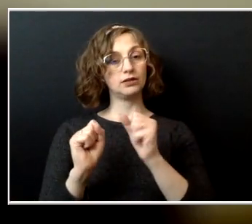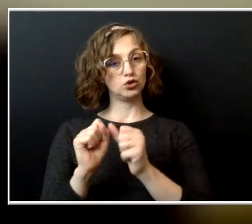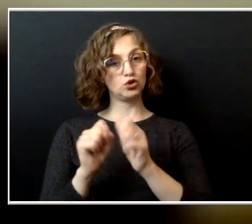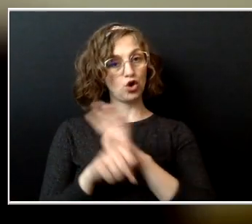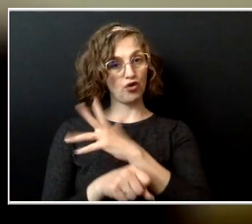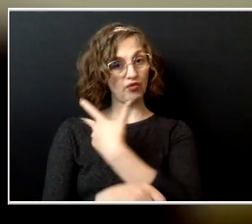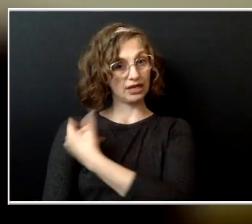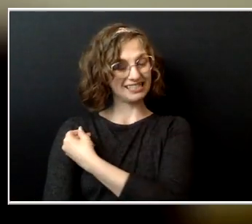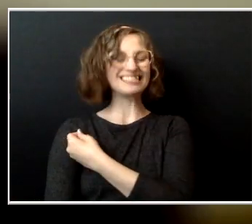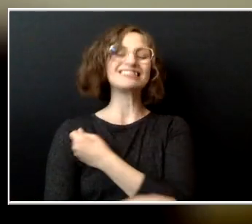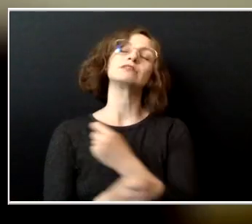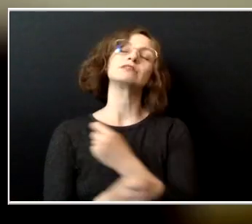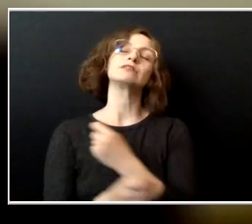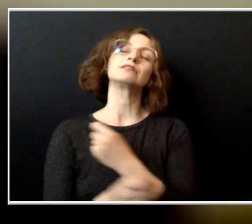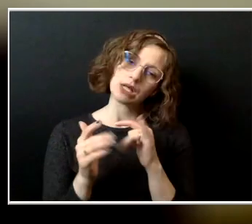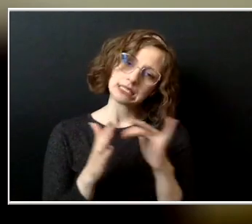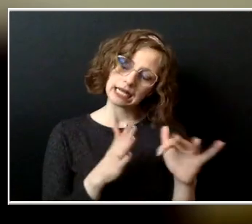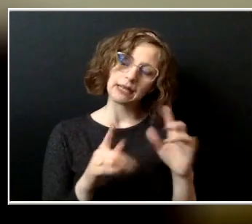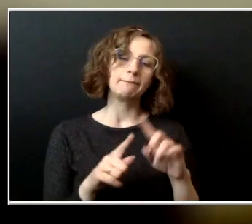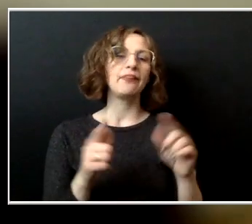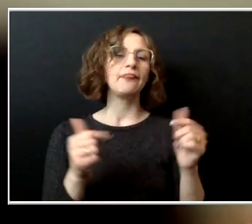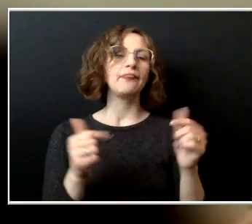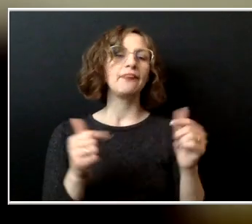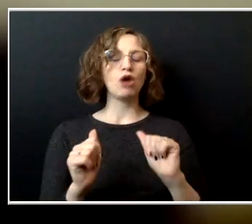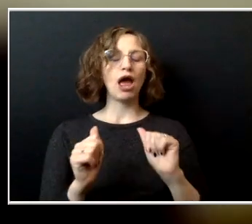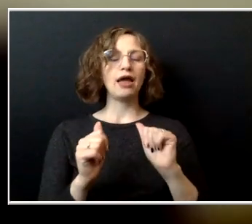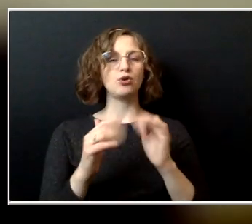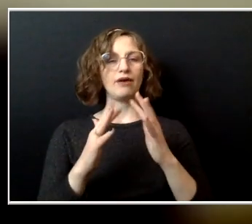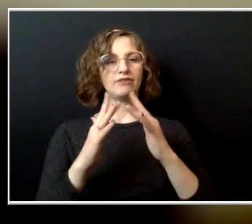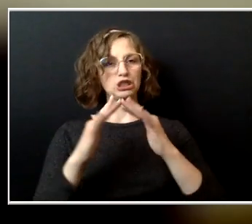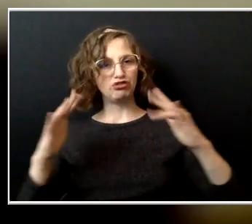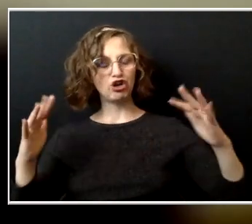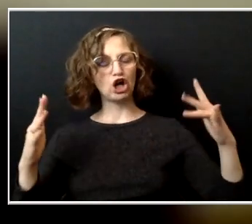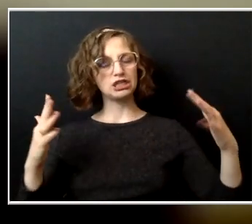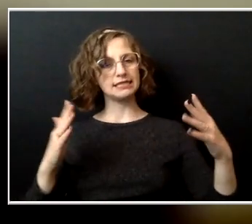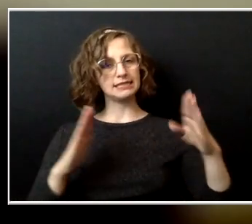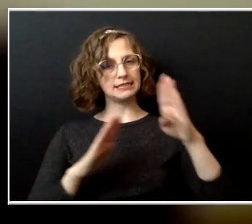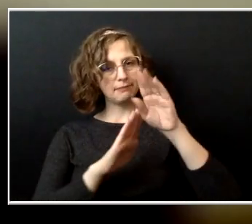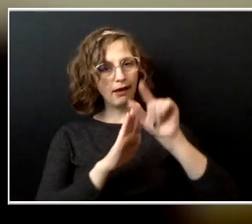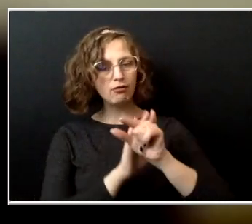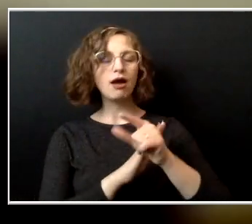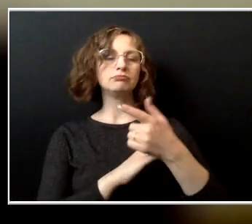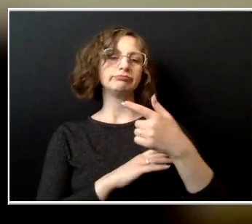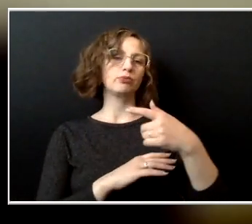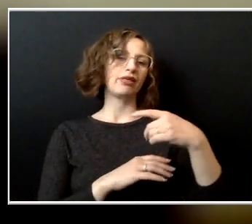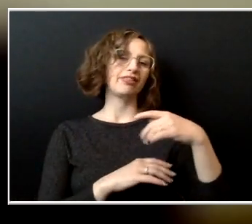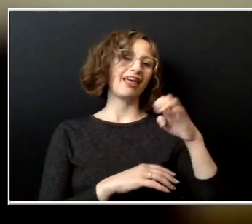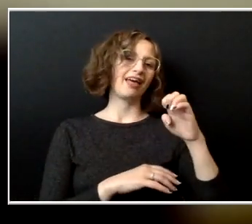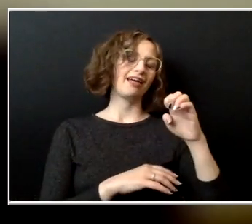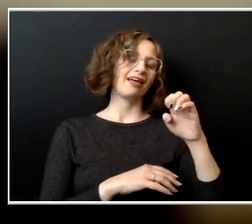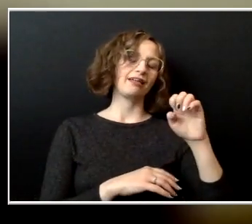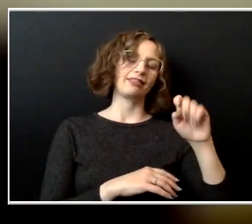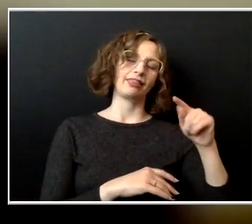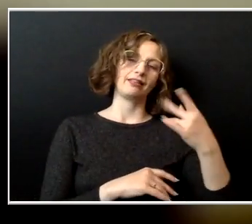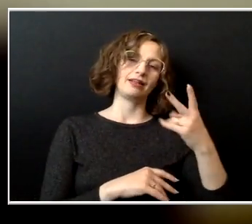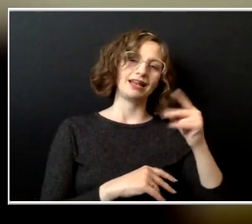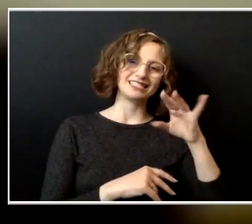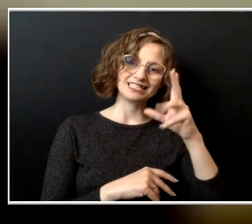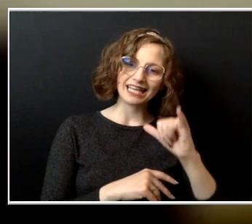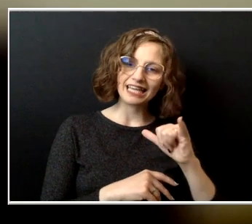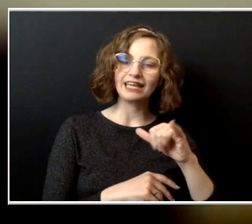get ethnically, linguistically, and racially diverse groups in this respondents. So